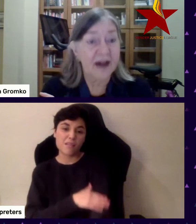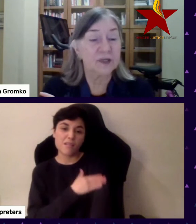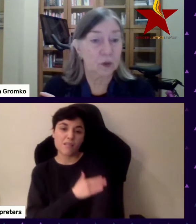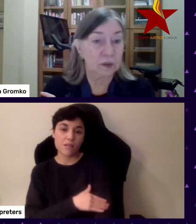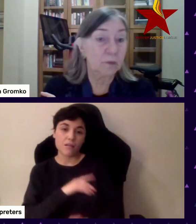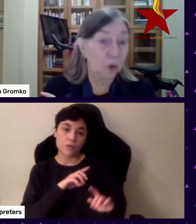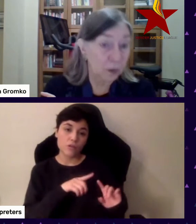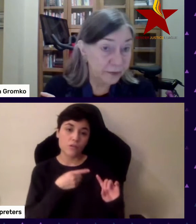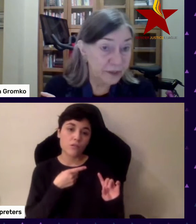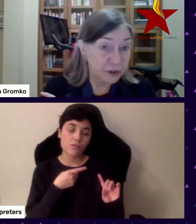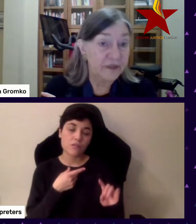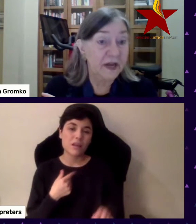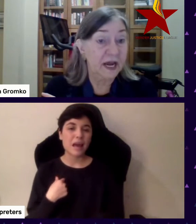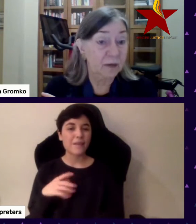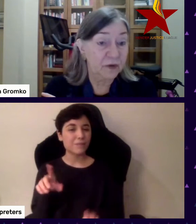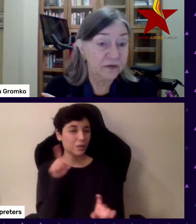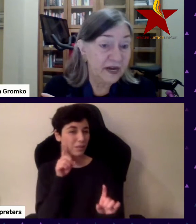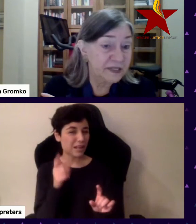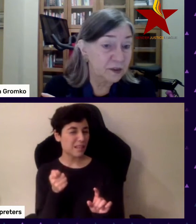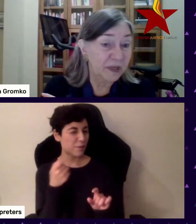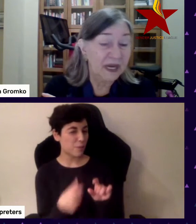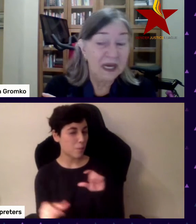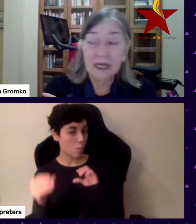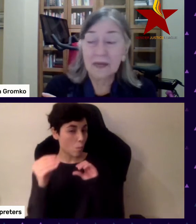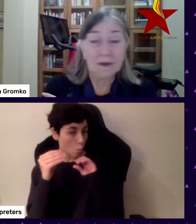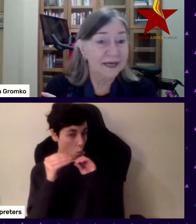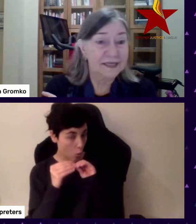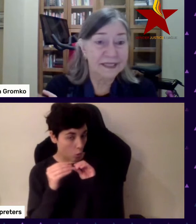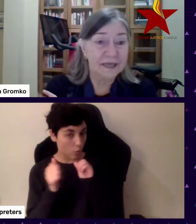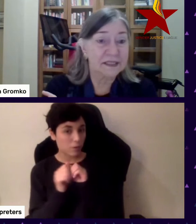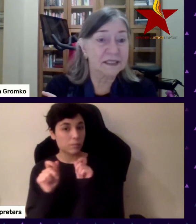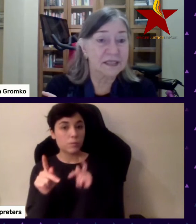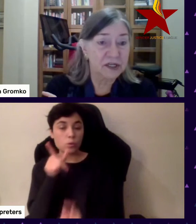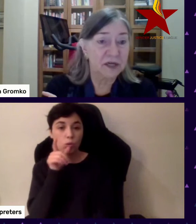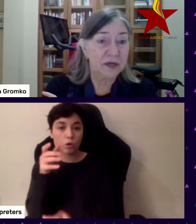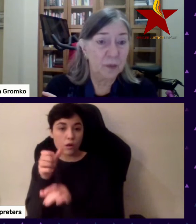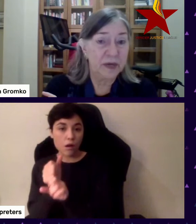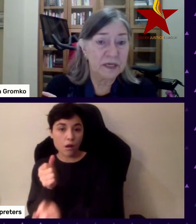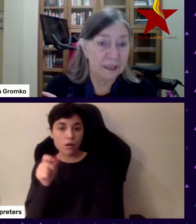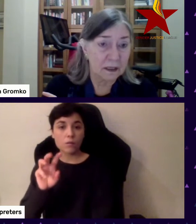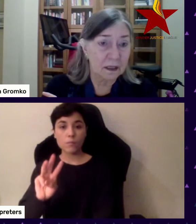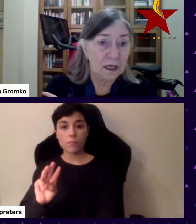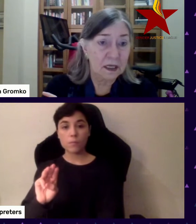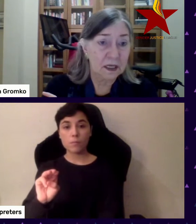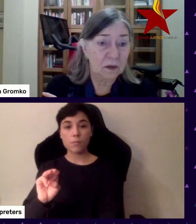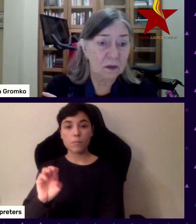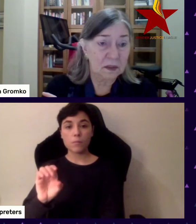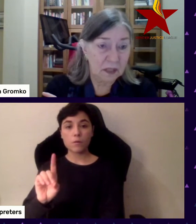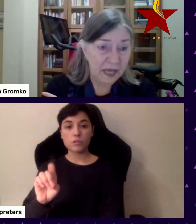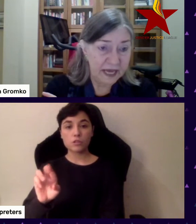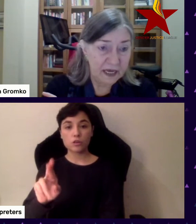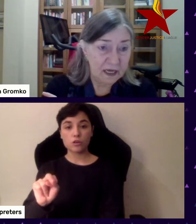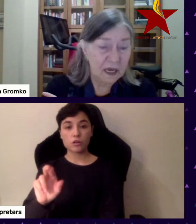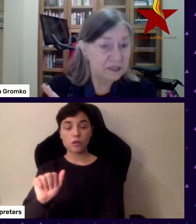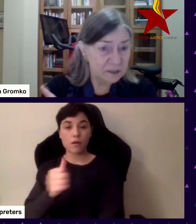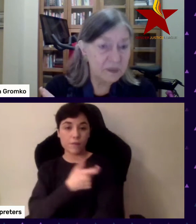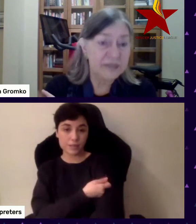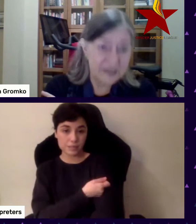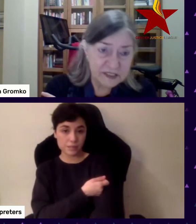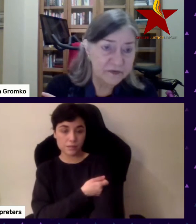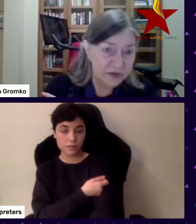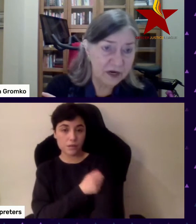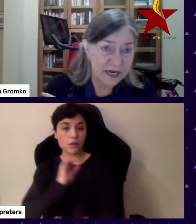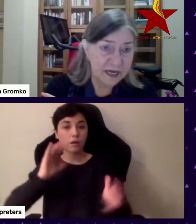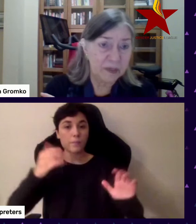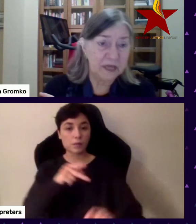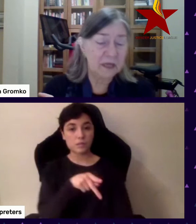hearing that anecdotally more with Moderna than I am with Pfizer. But, you know, like I said, it's such a no big deal. You know, a little aching, and sometimes